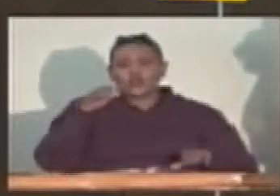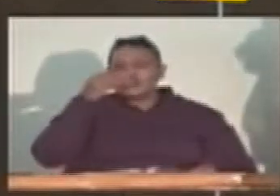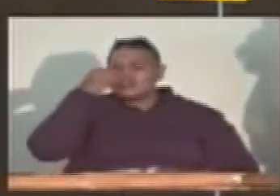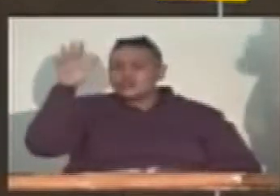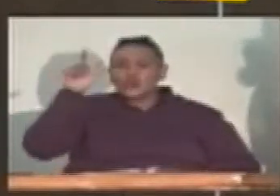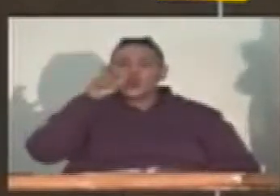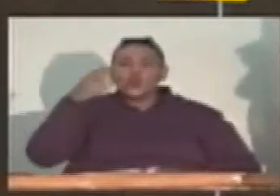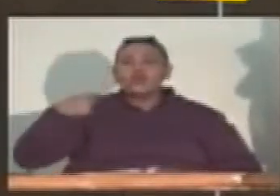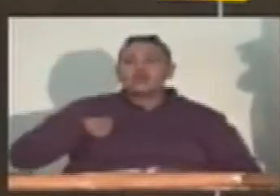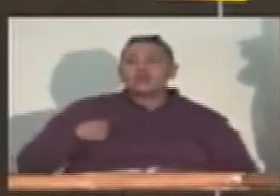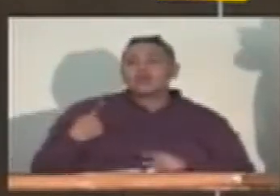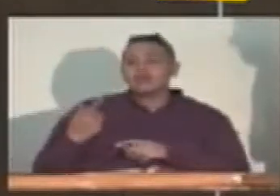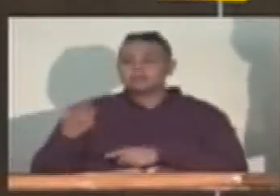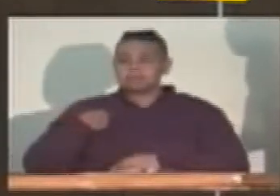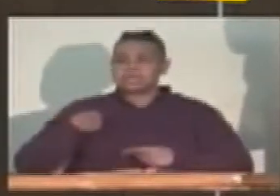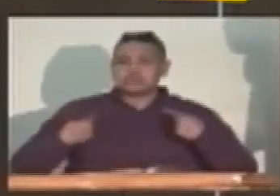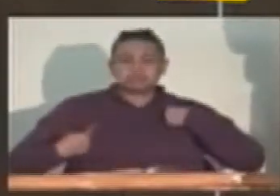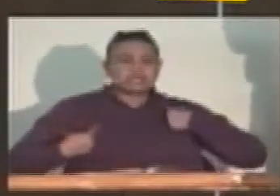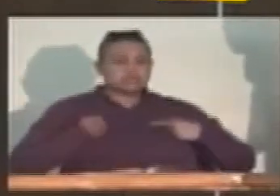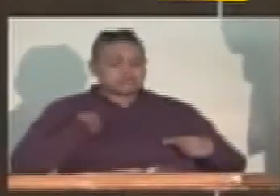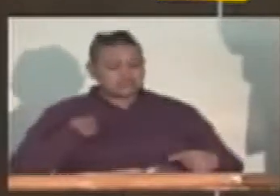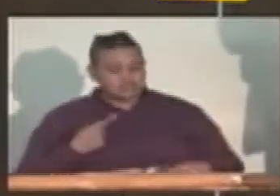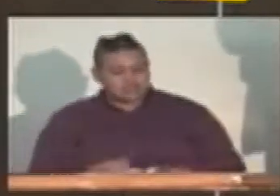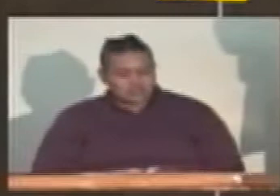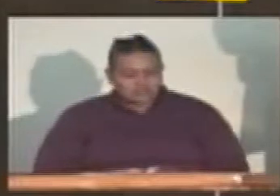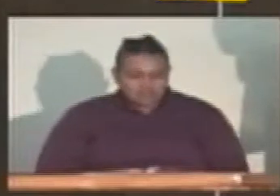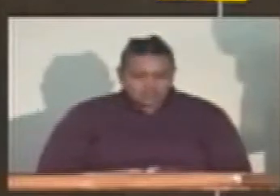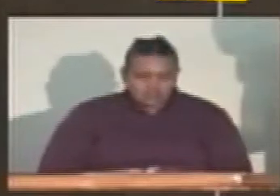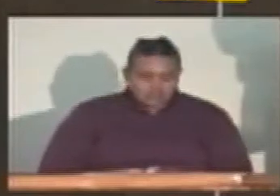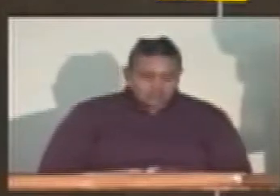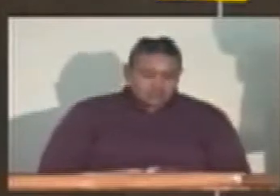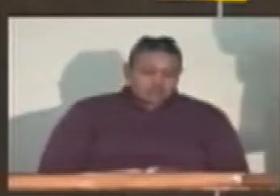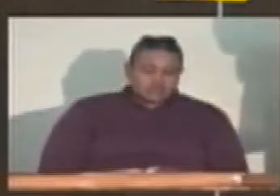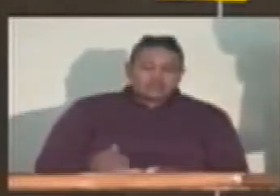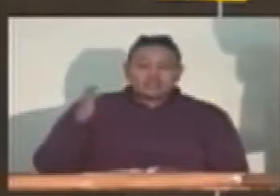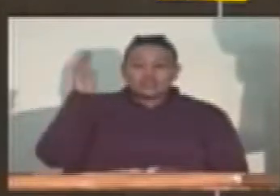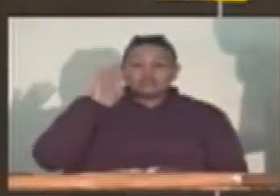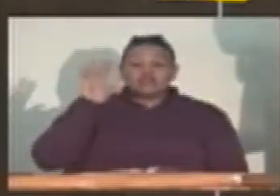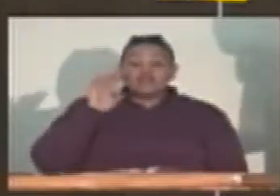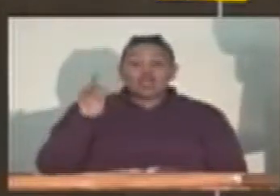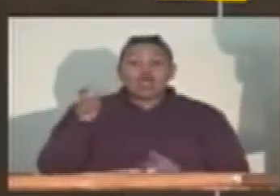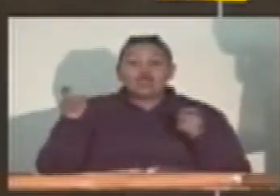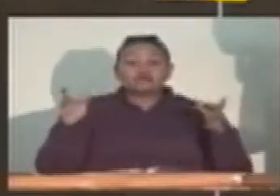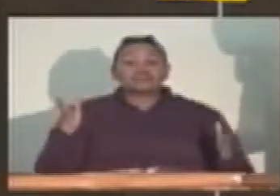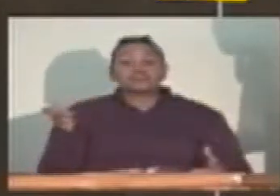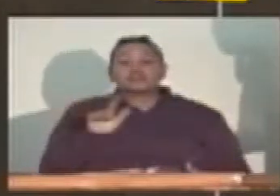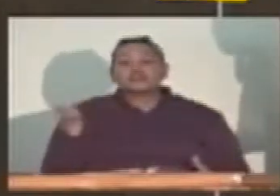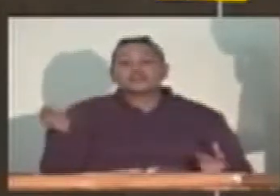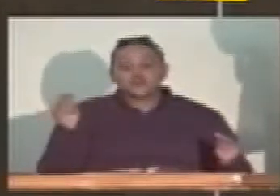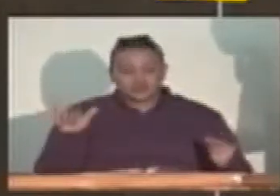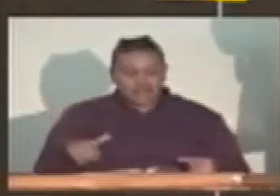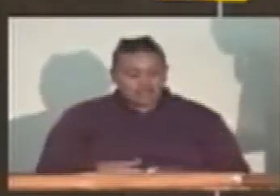who gets the credit." The previous administration did just that.